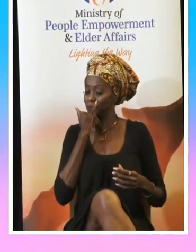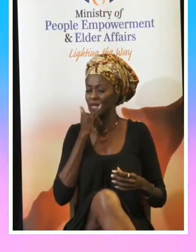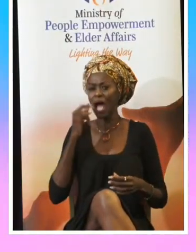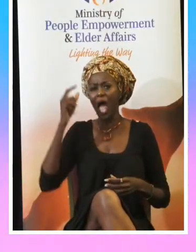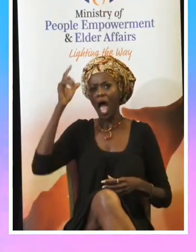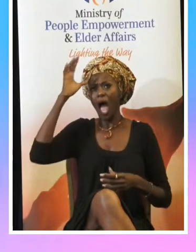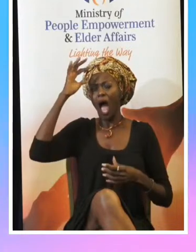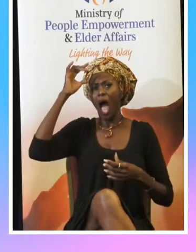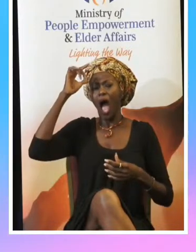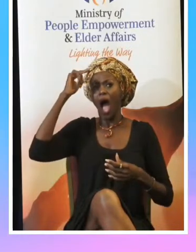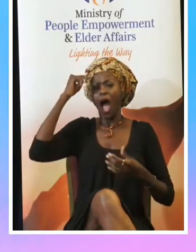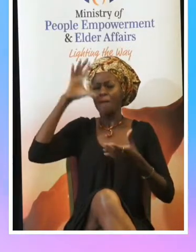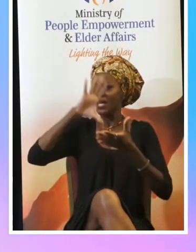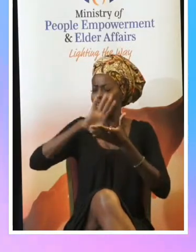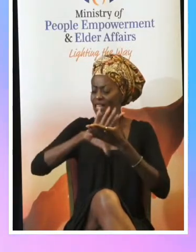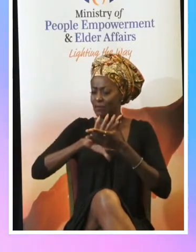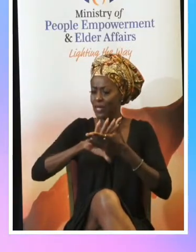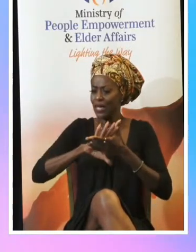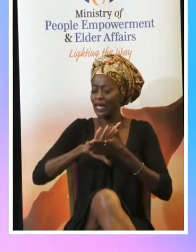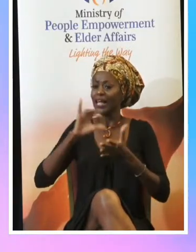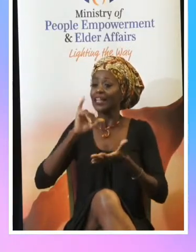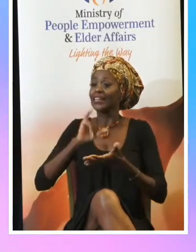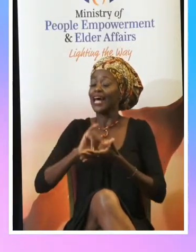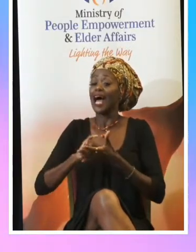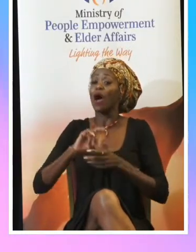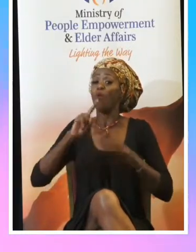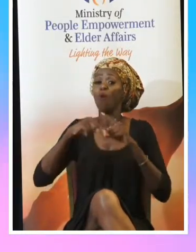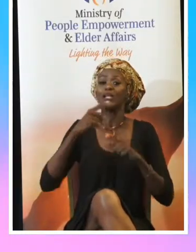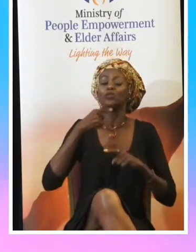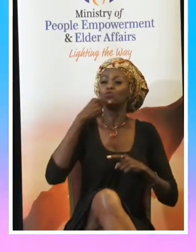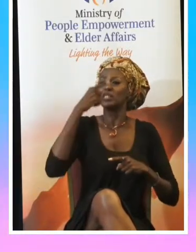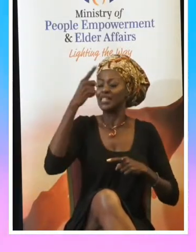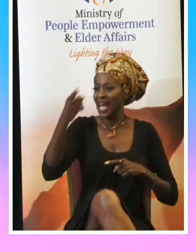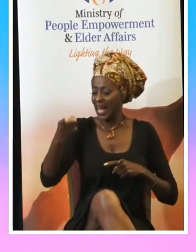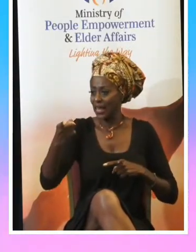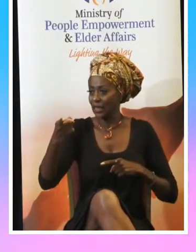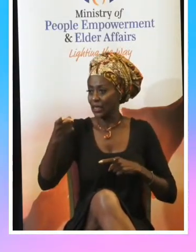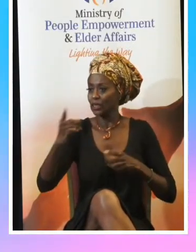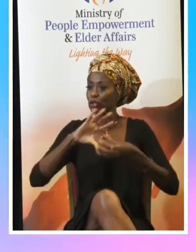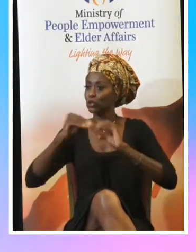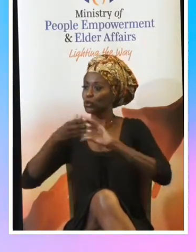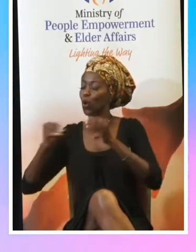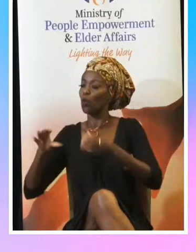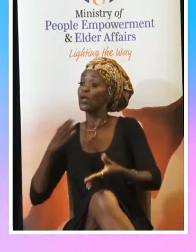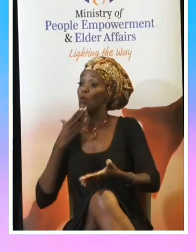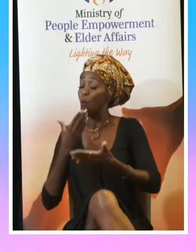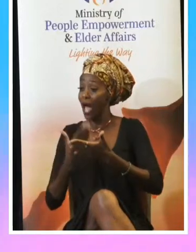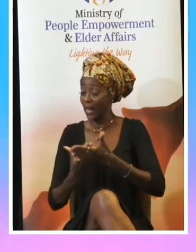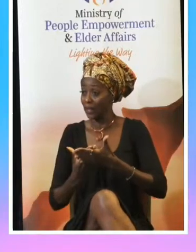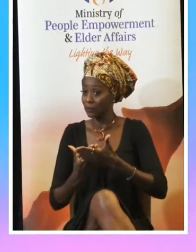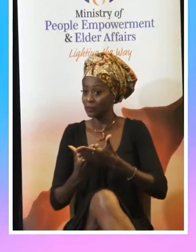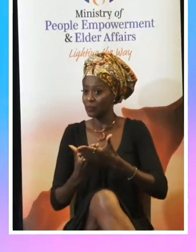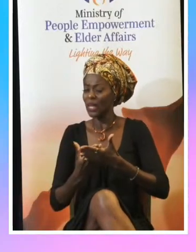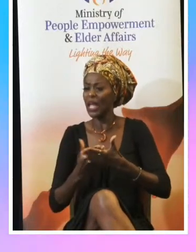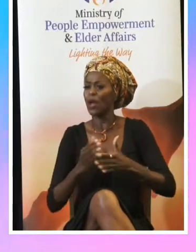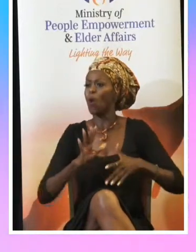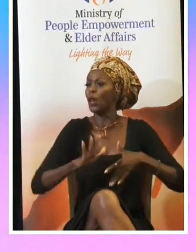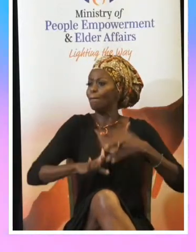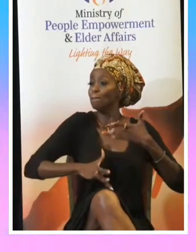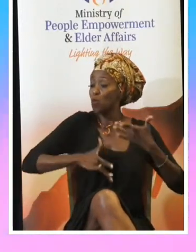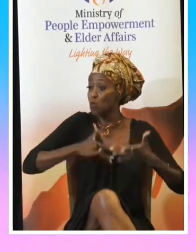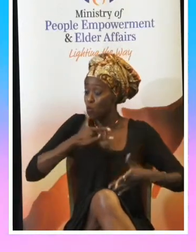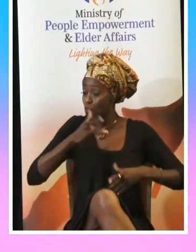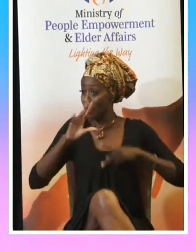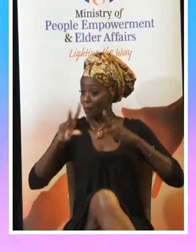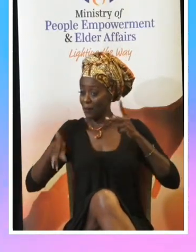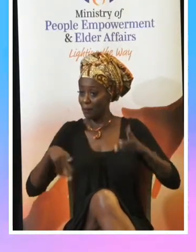this story is properly told, it will move the audience, but it will allow us to move policy. And those of us who have very good stories inside